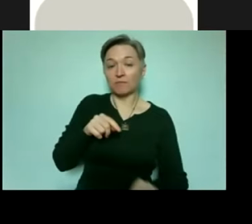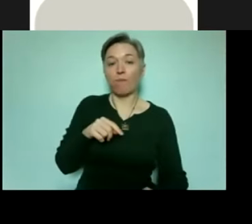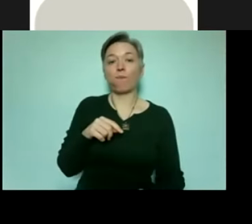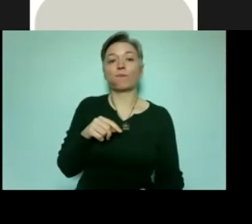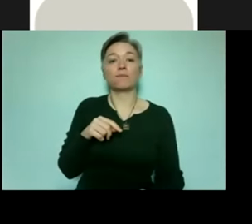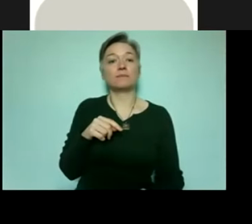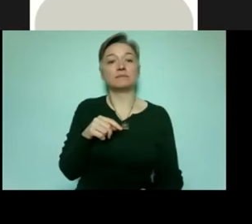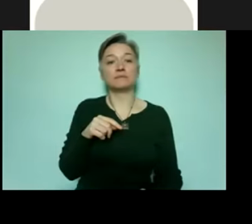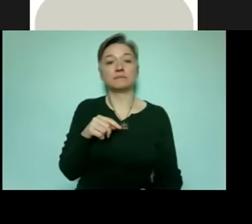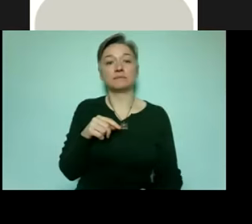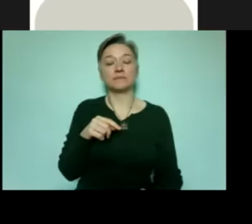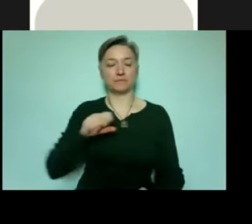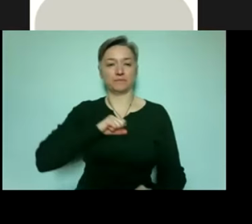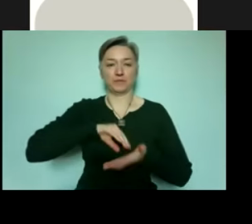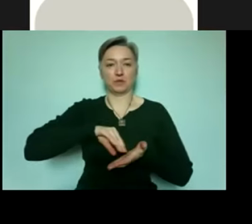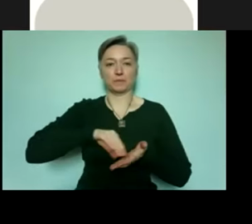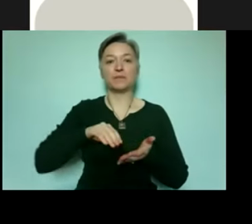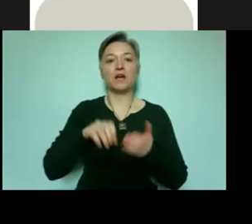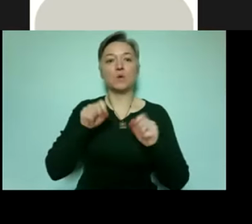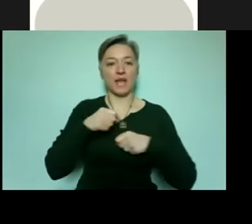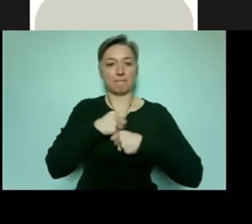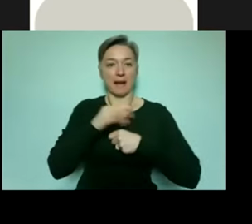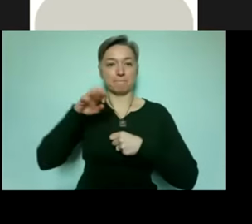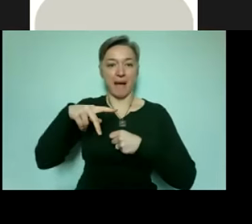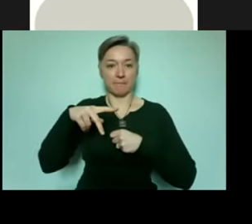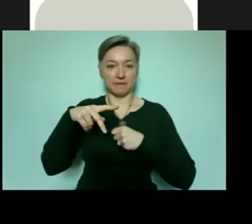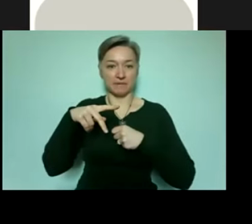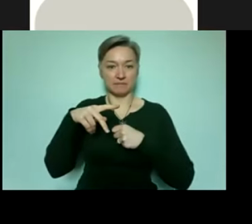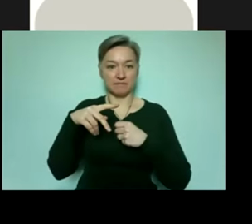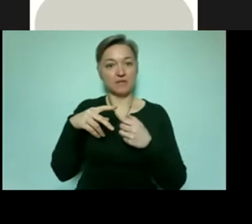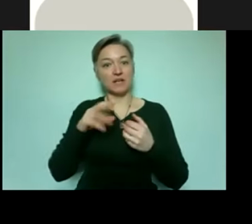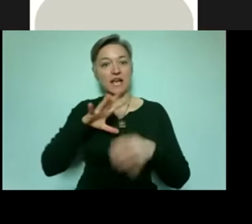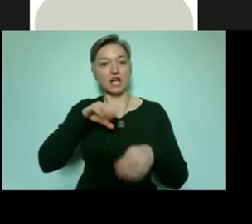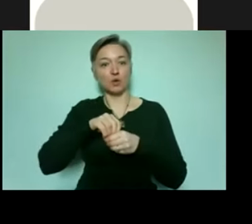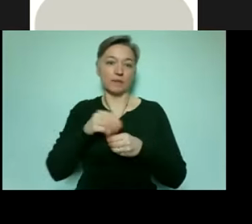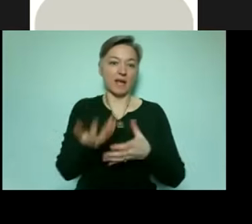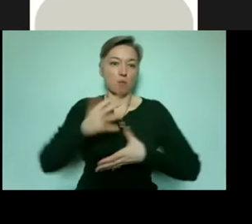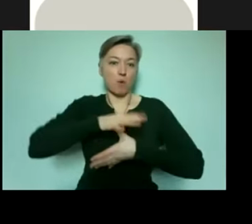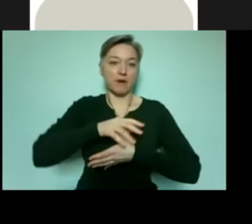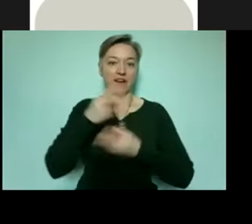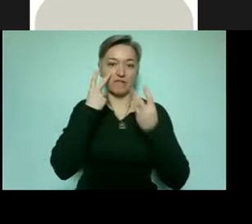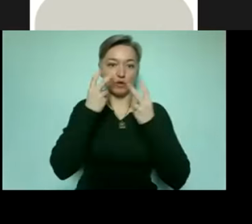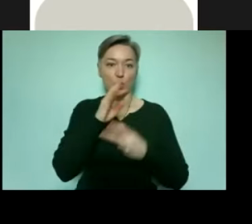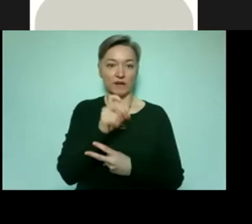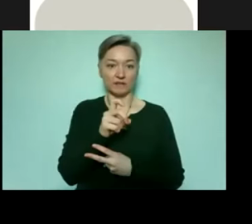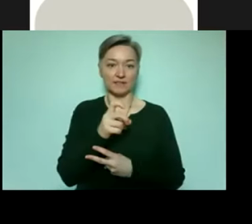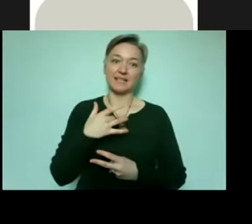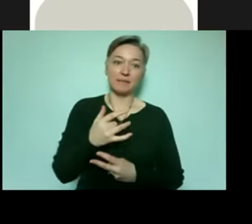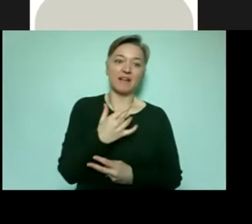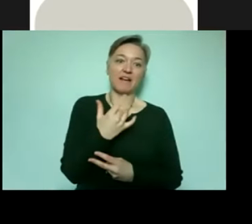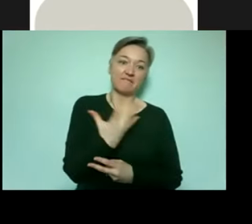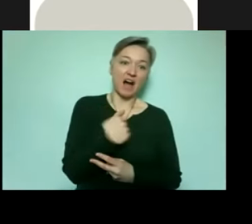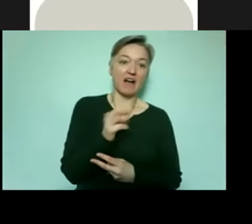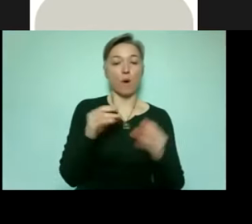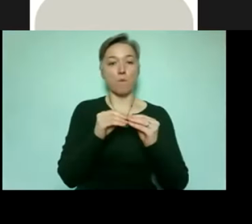we can, excuse me, we can generate retinotopic maps that include primary visual cortex and usually about 5, sometimes more surrounding